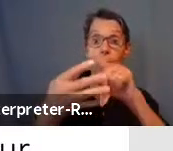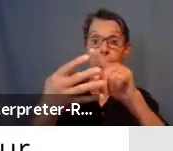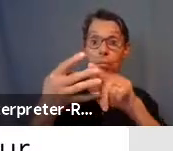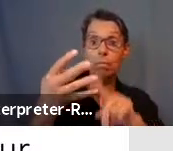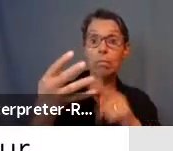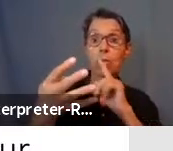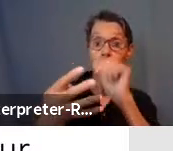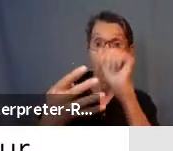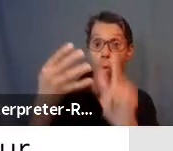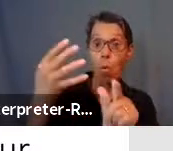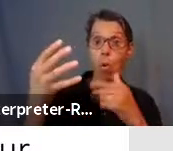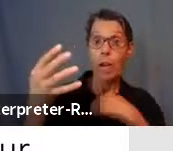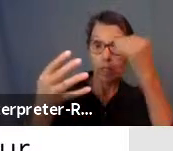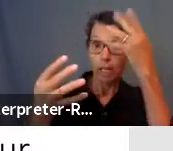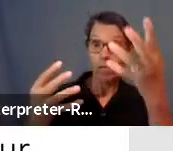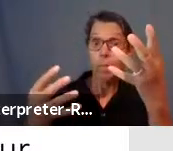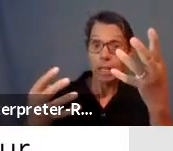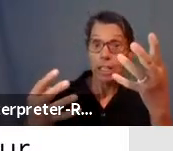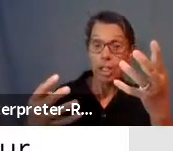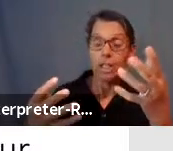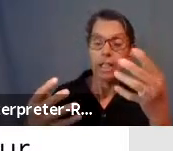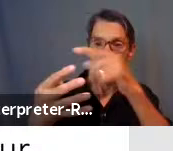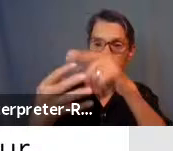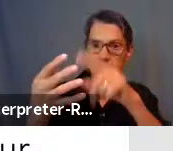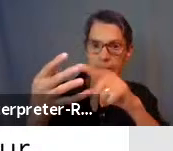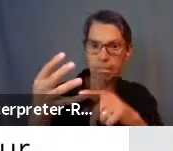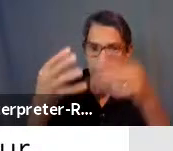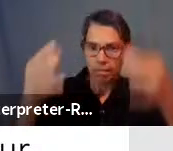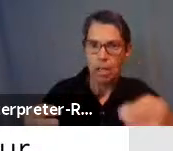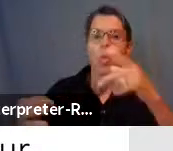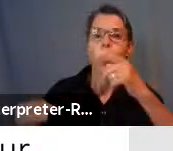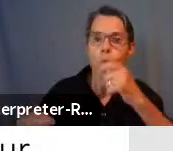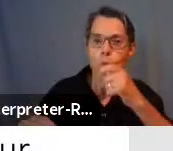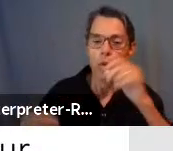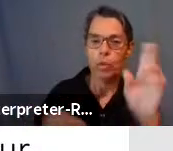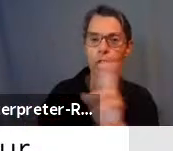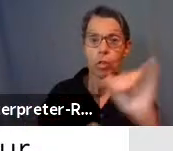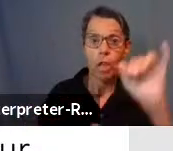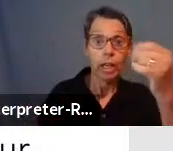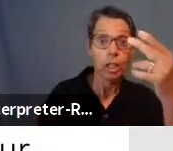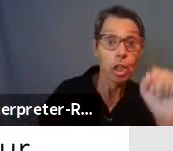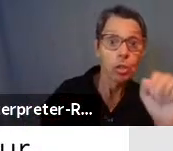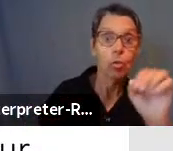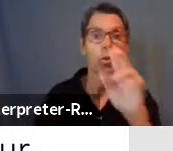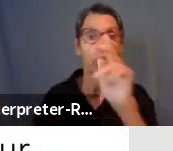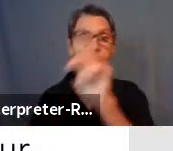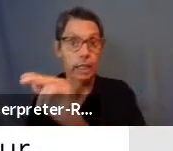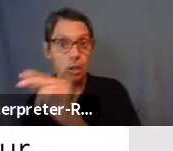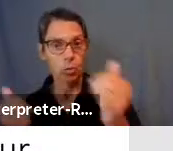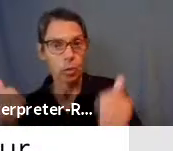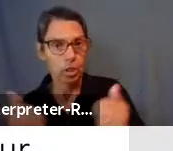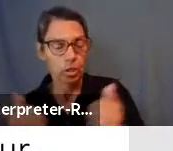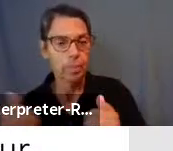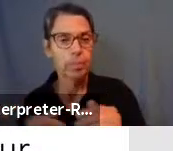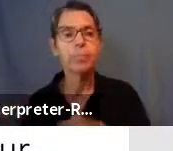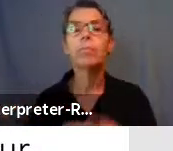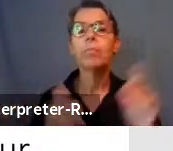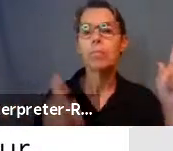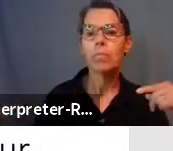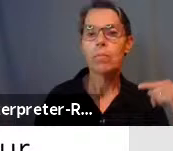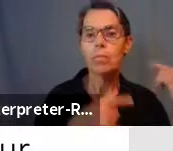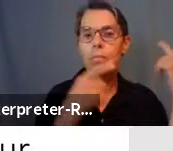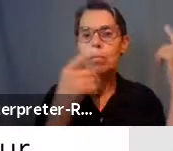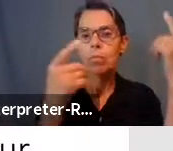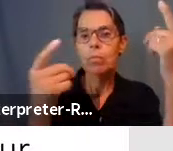needed to determine who they wanted to go with. The Oklahoma City area, since the pandemic occurred, the tribes and federal and